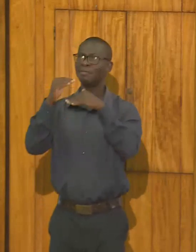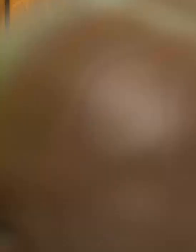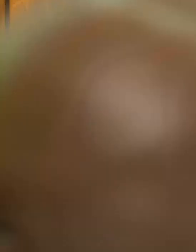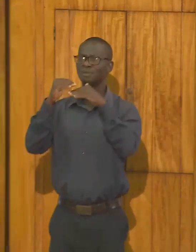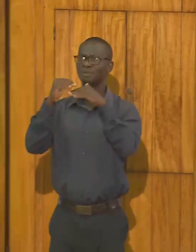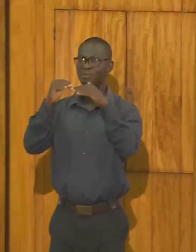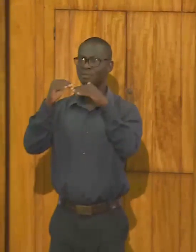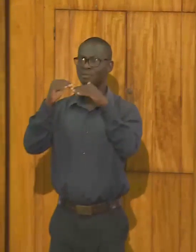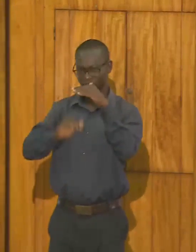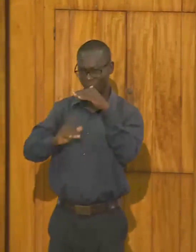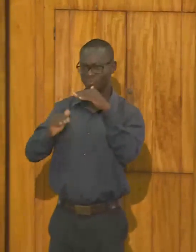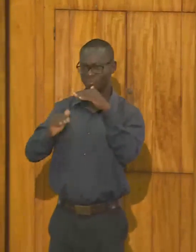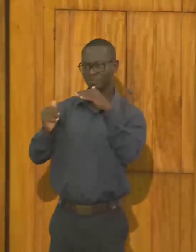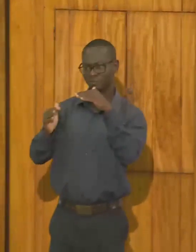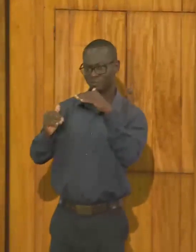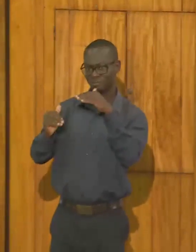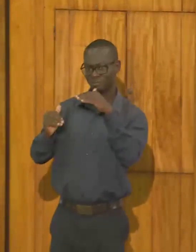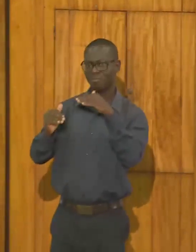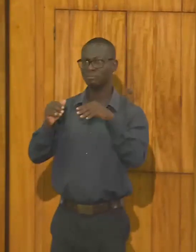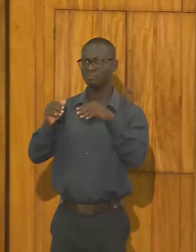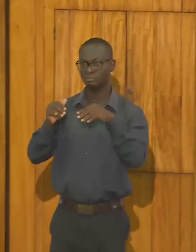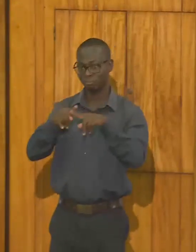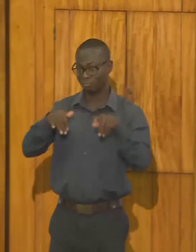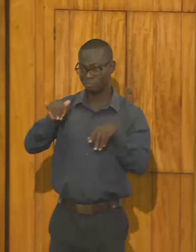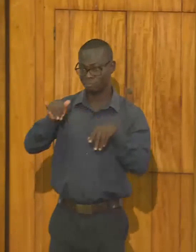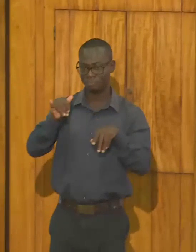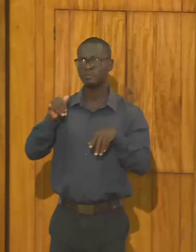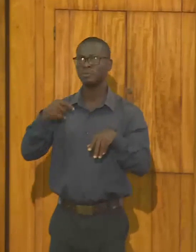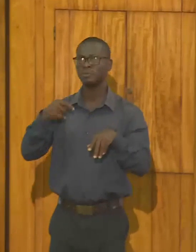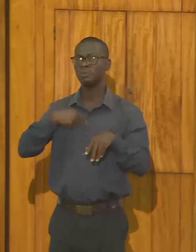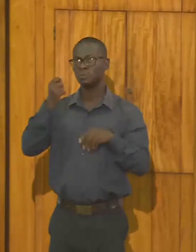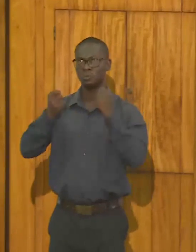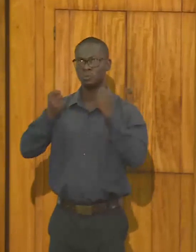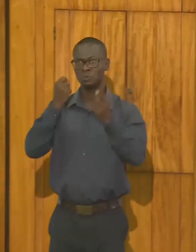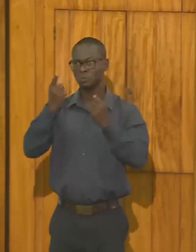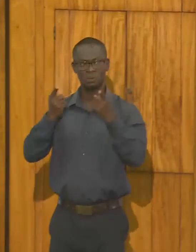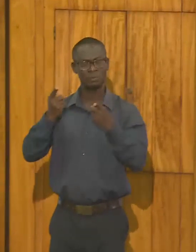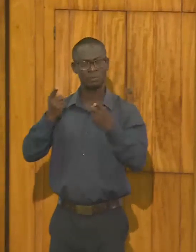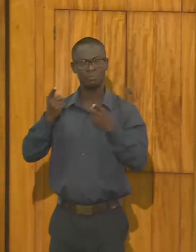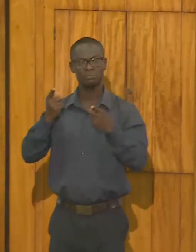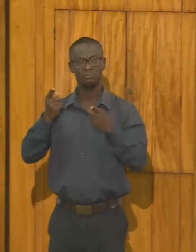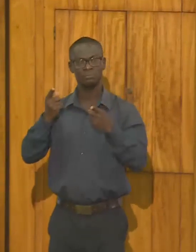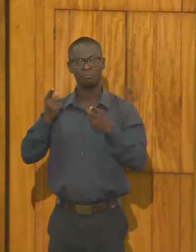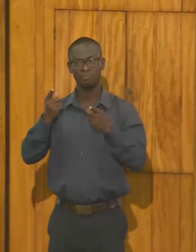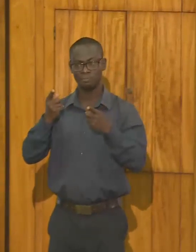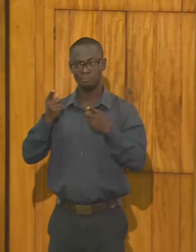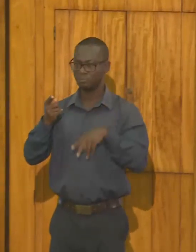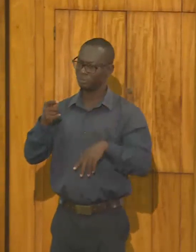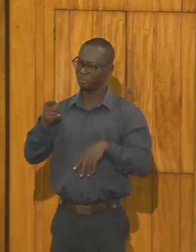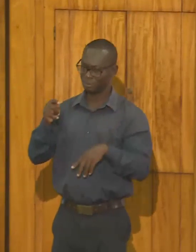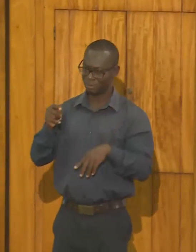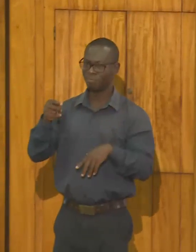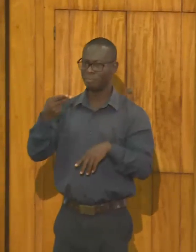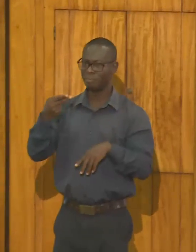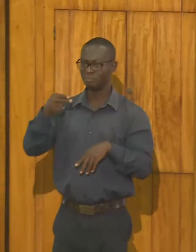over 15. But still, we realize that the hepatitis prevalence in the